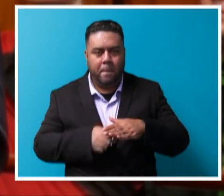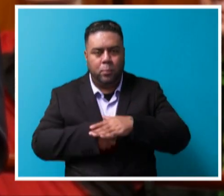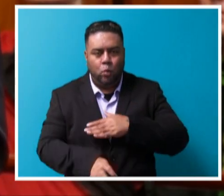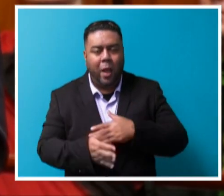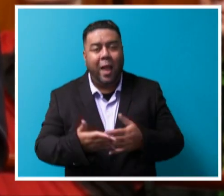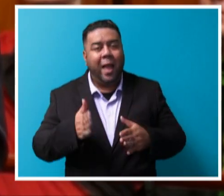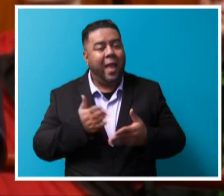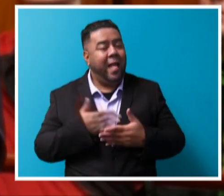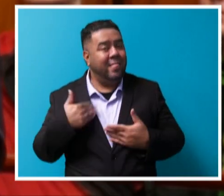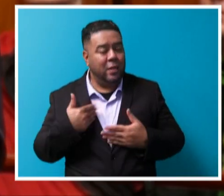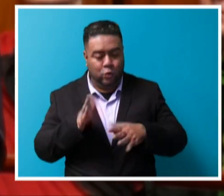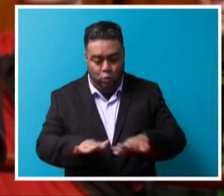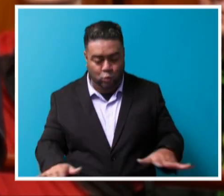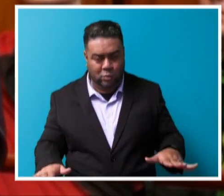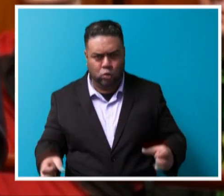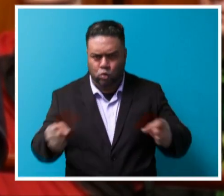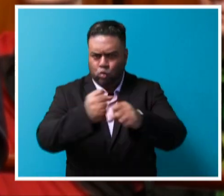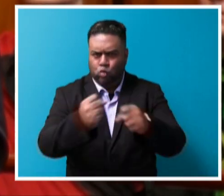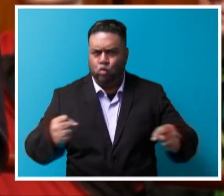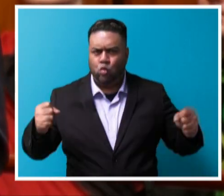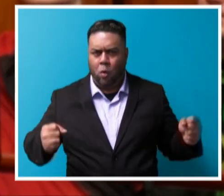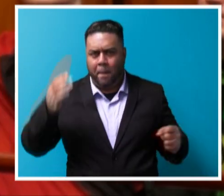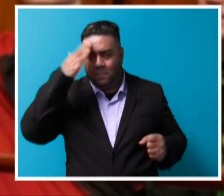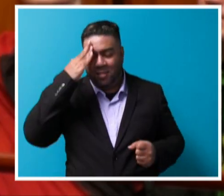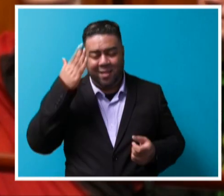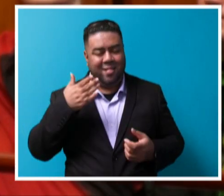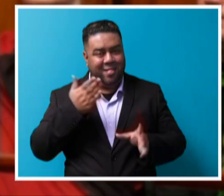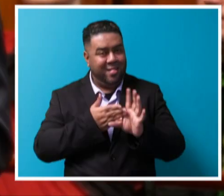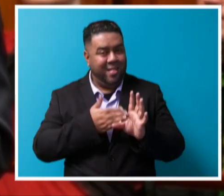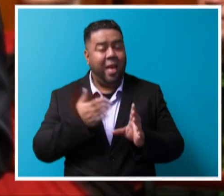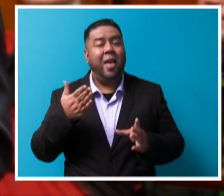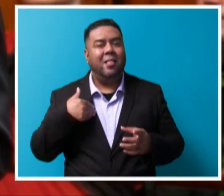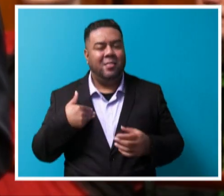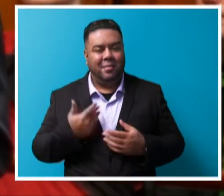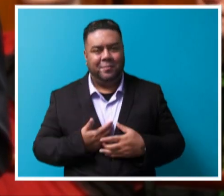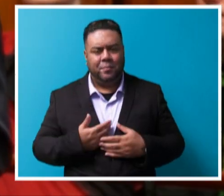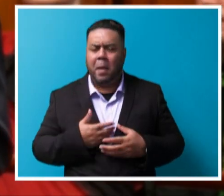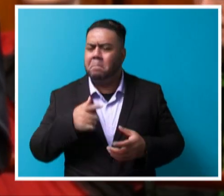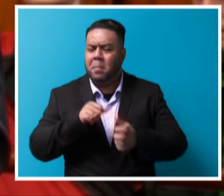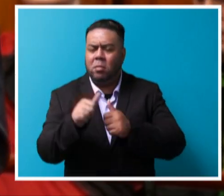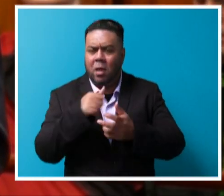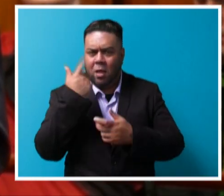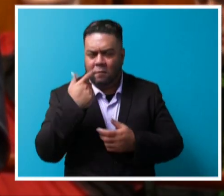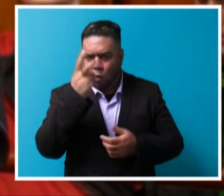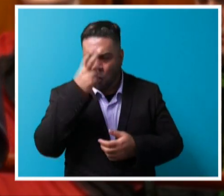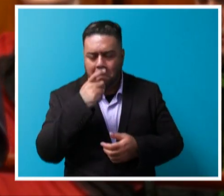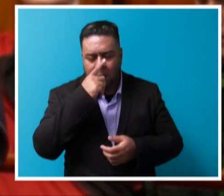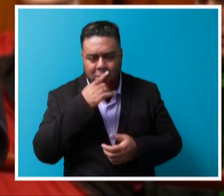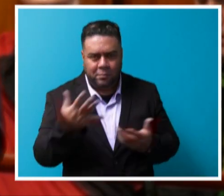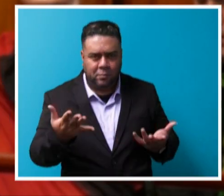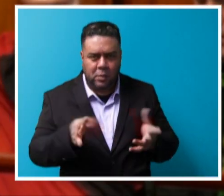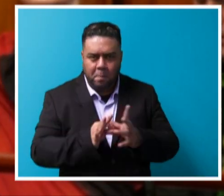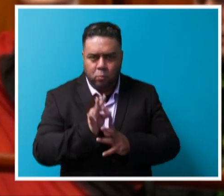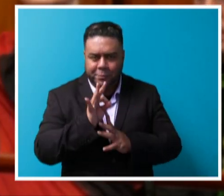children, stronger mental health services, better care for elderly, improved working environment